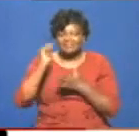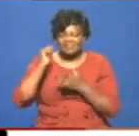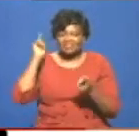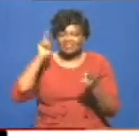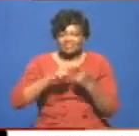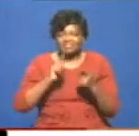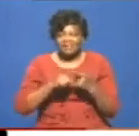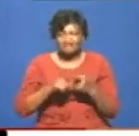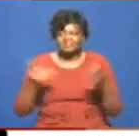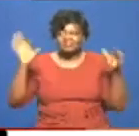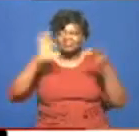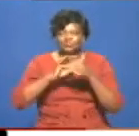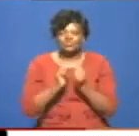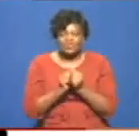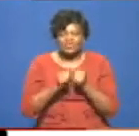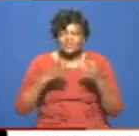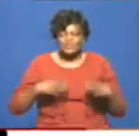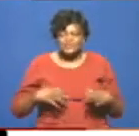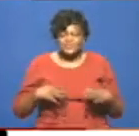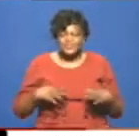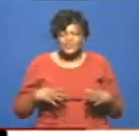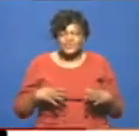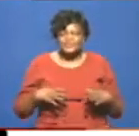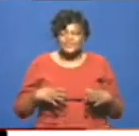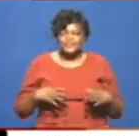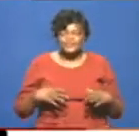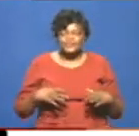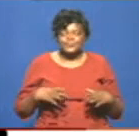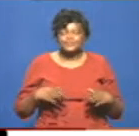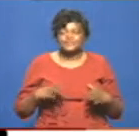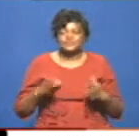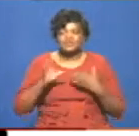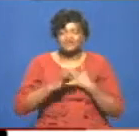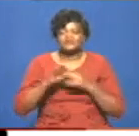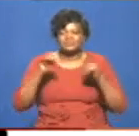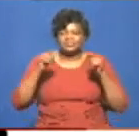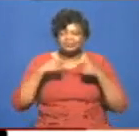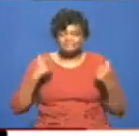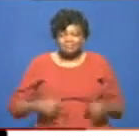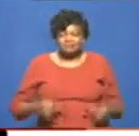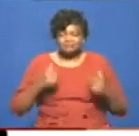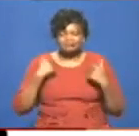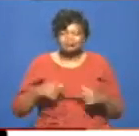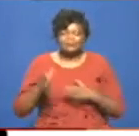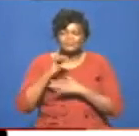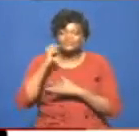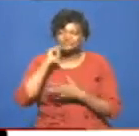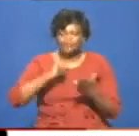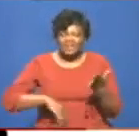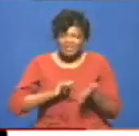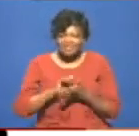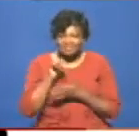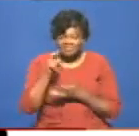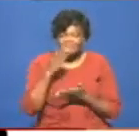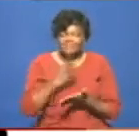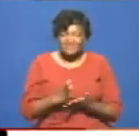in collaboration with People's Republic of China. Now, China Ambassador to Kenya, Zhu Pijian, says this is part of